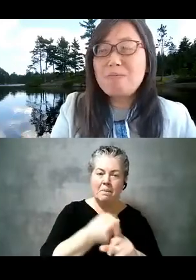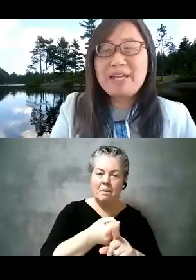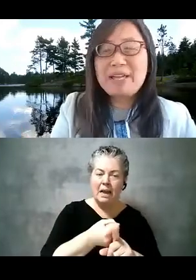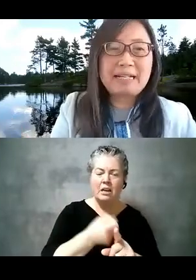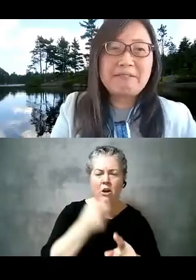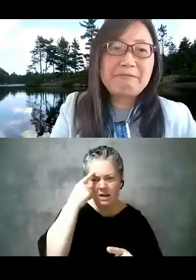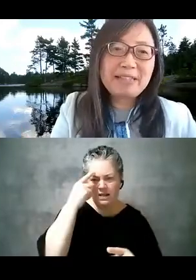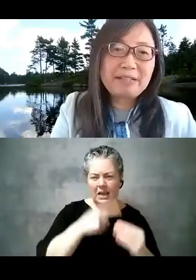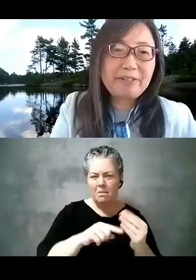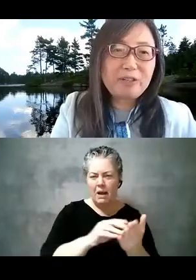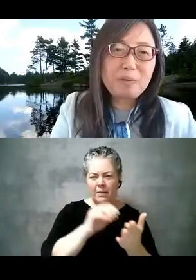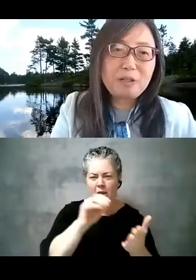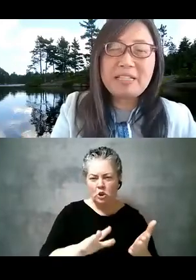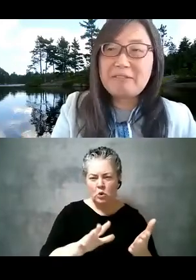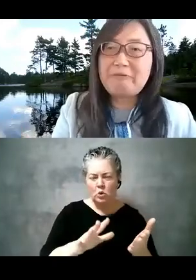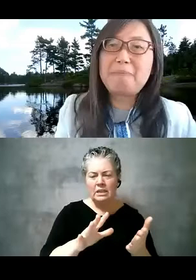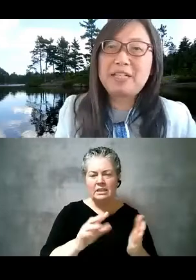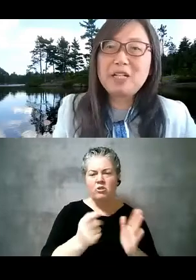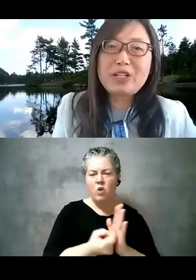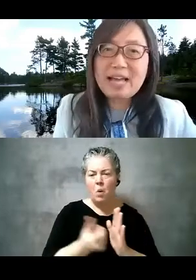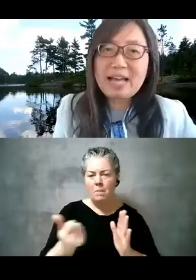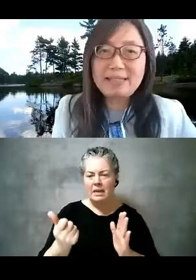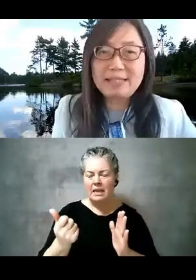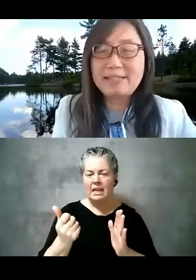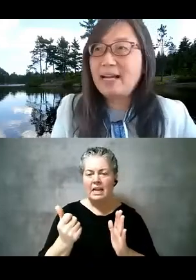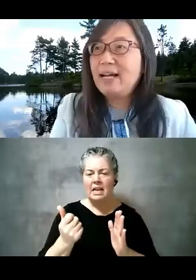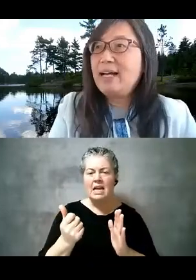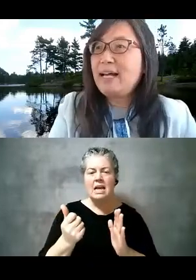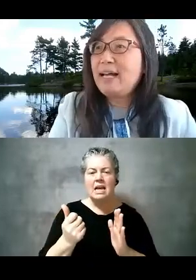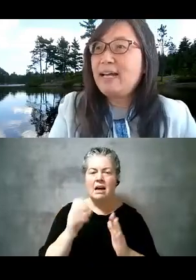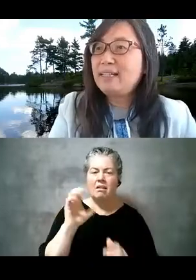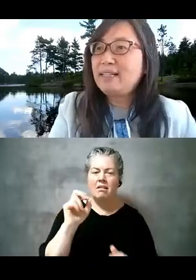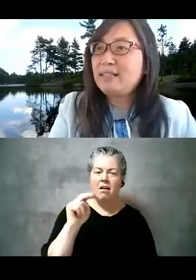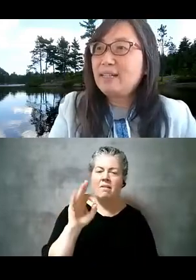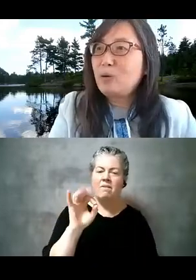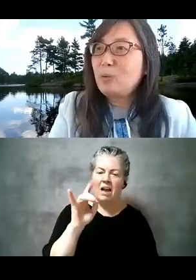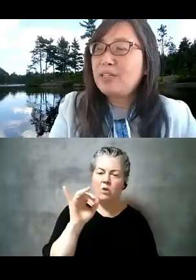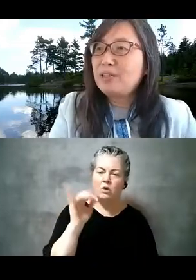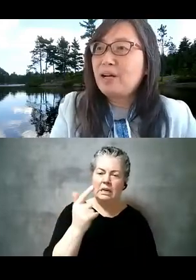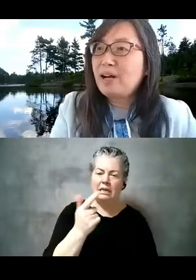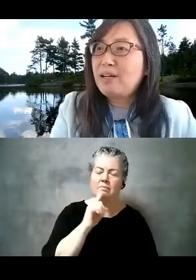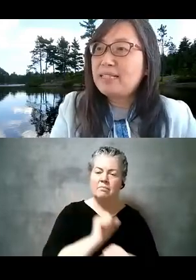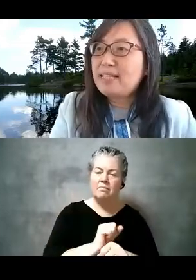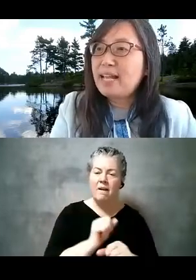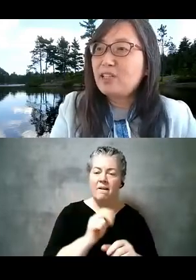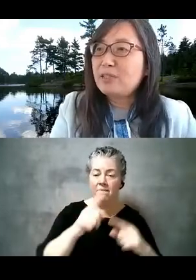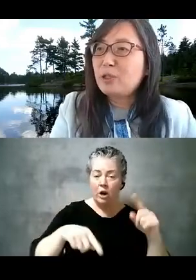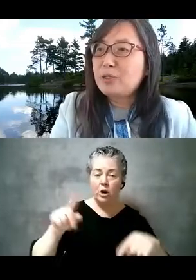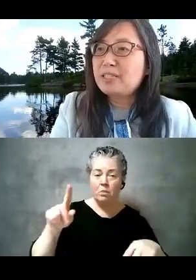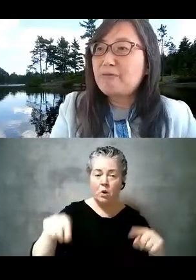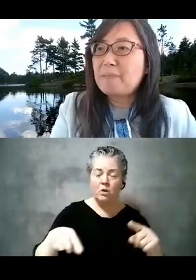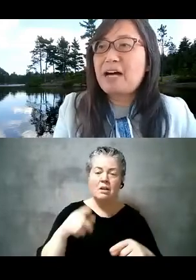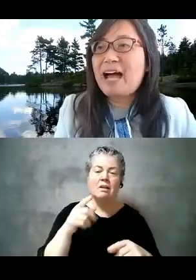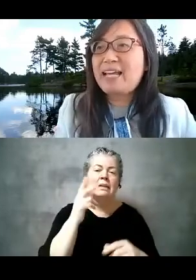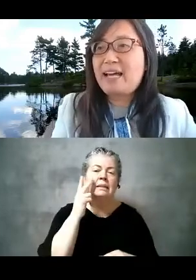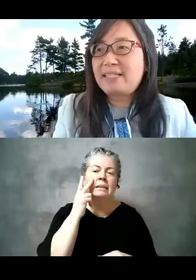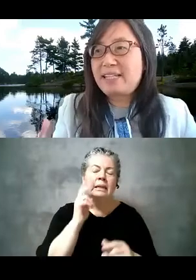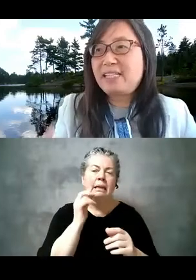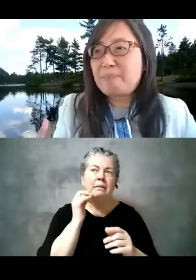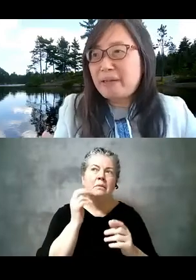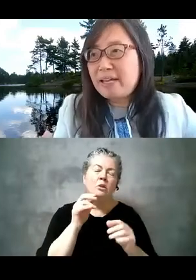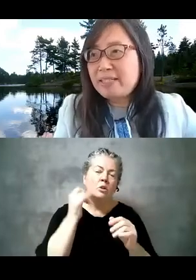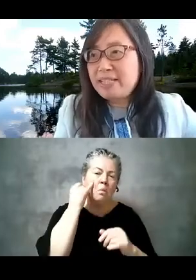an omitted confounding variable, omitted from the initial analysis. And let's say students from a